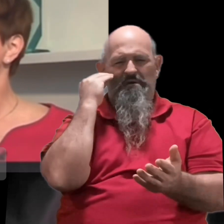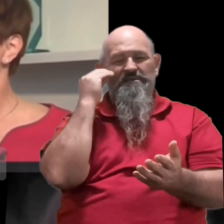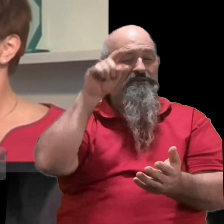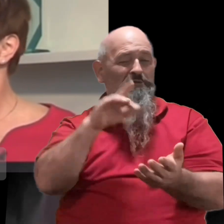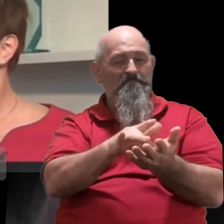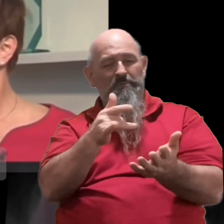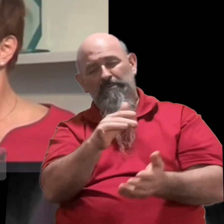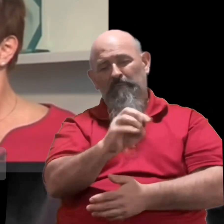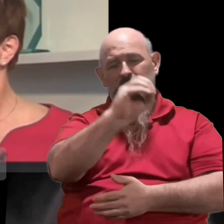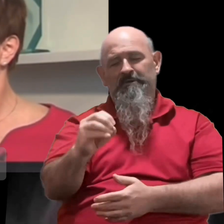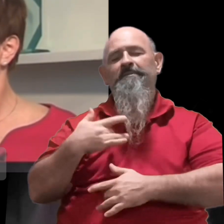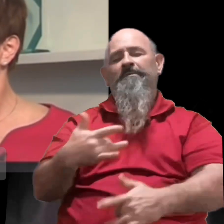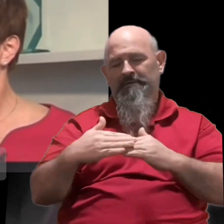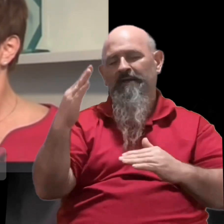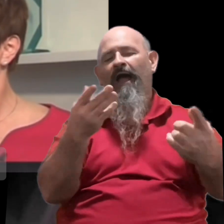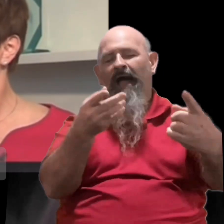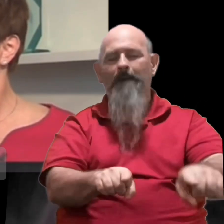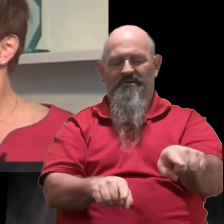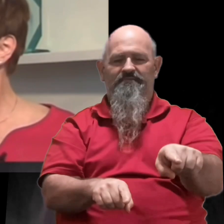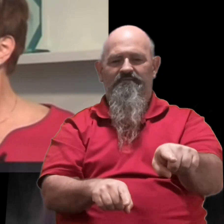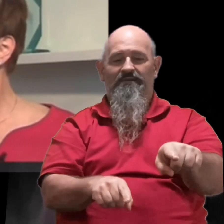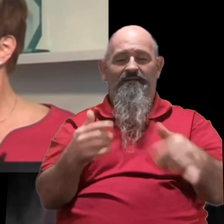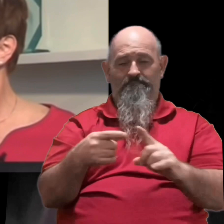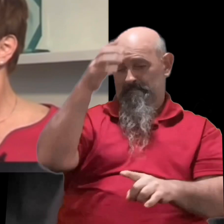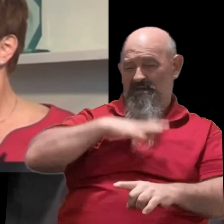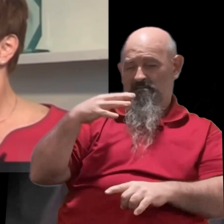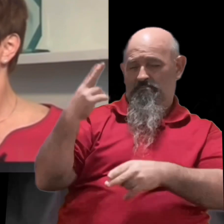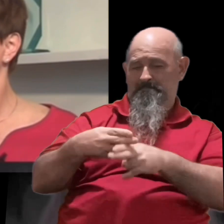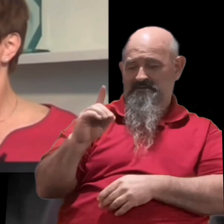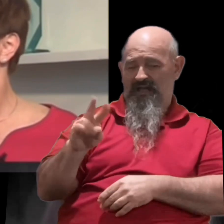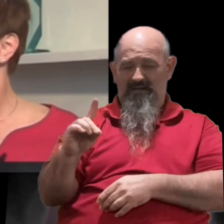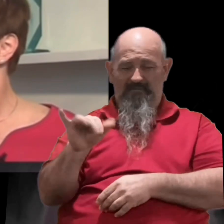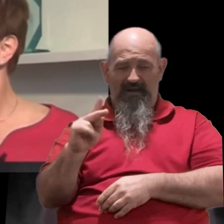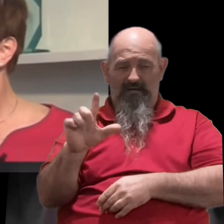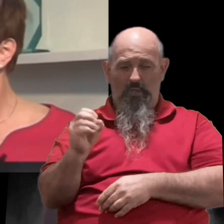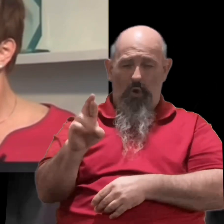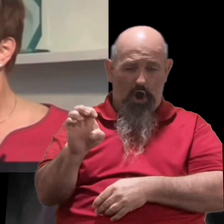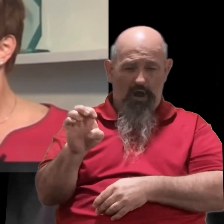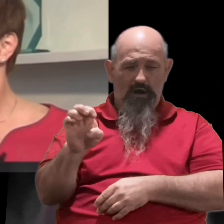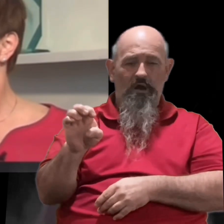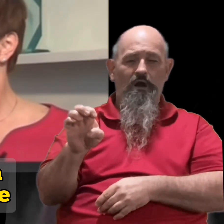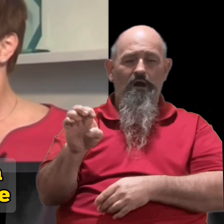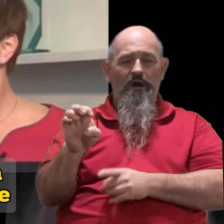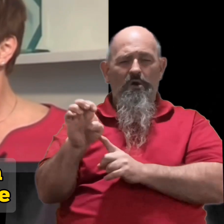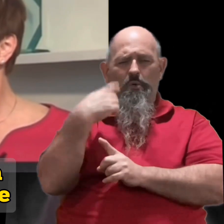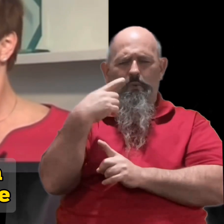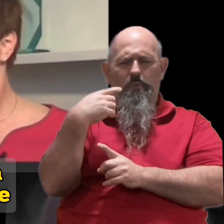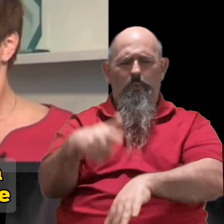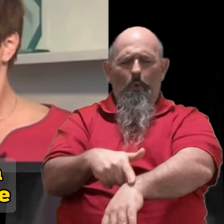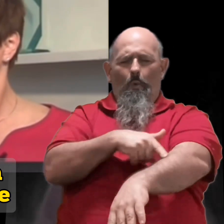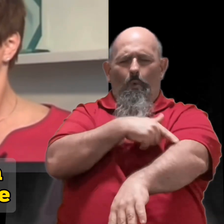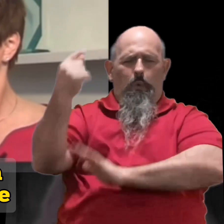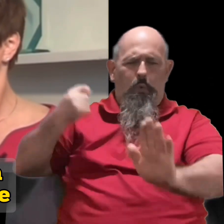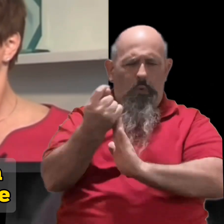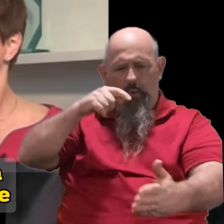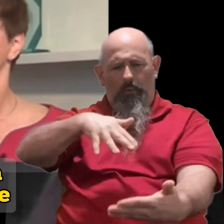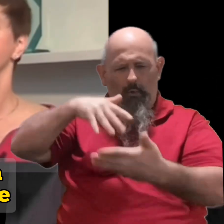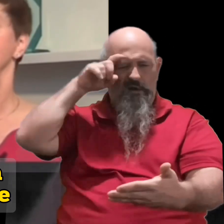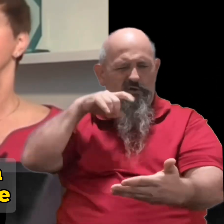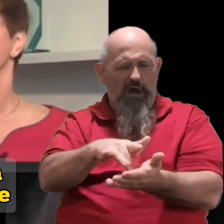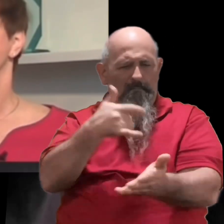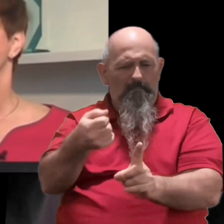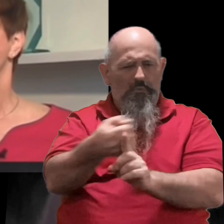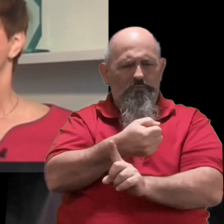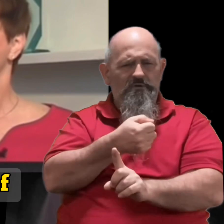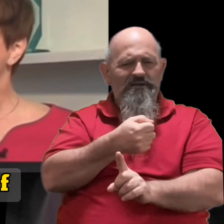that sexual abuse is 40% more likely to happen. Now that's from a man called David Finkelhor, who's done long-term study on sexual